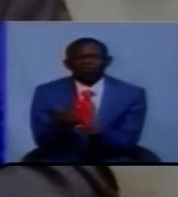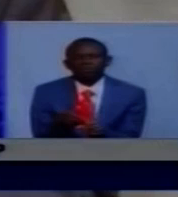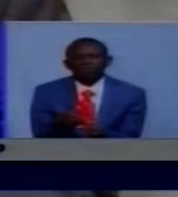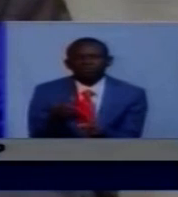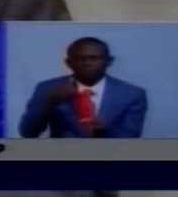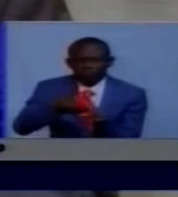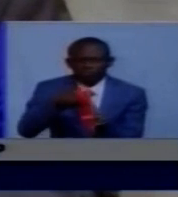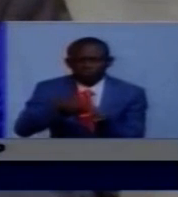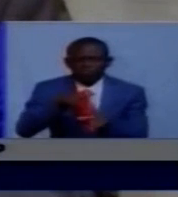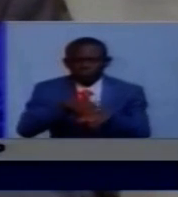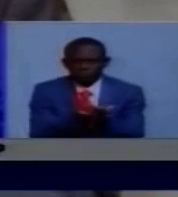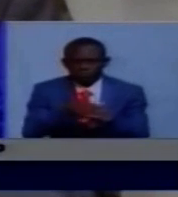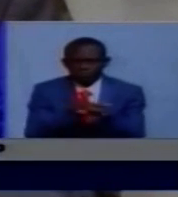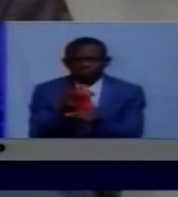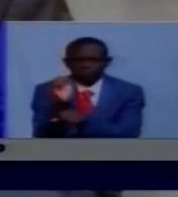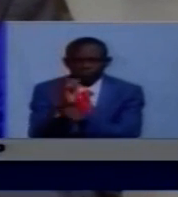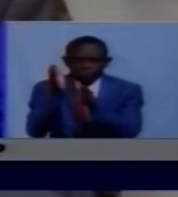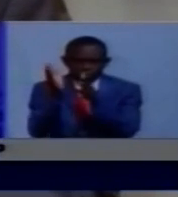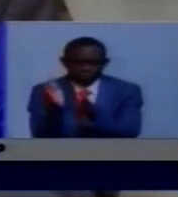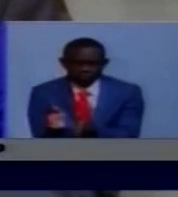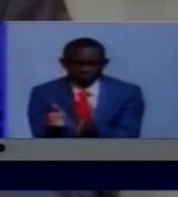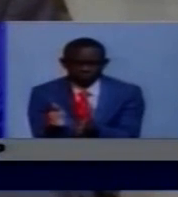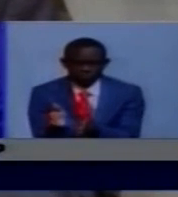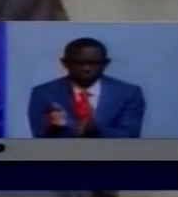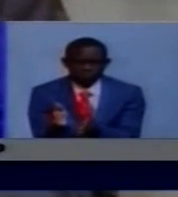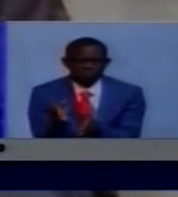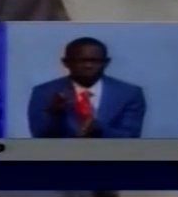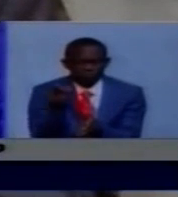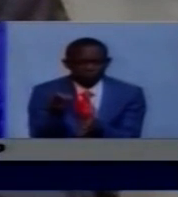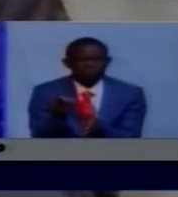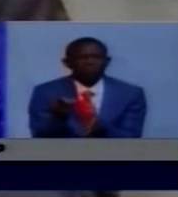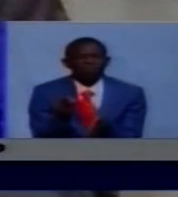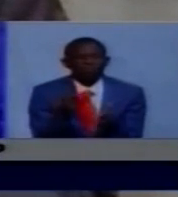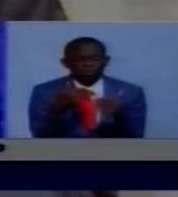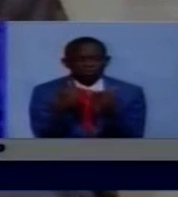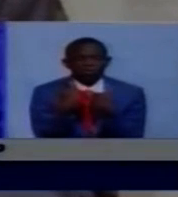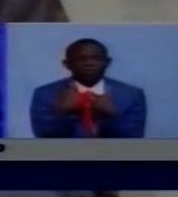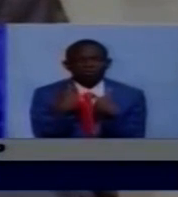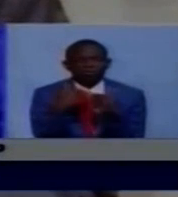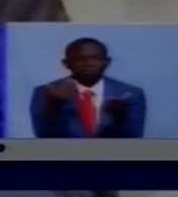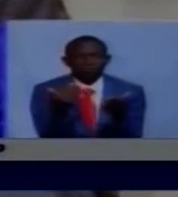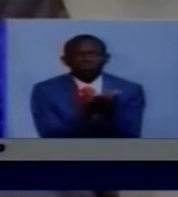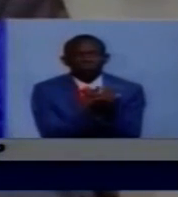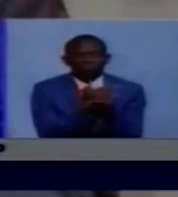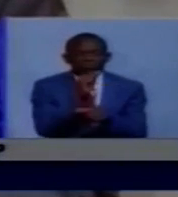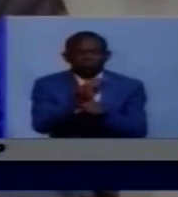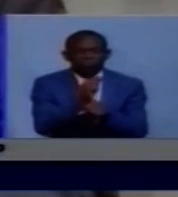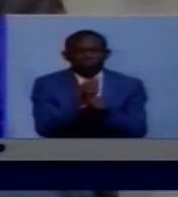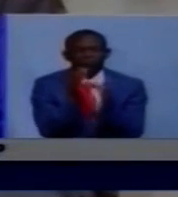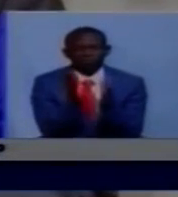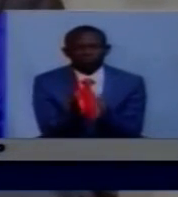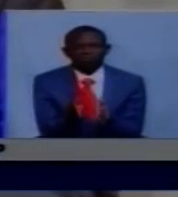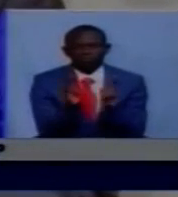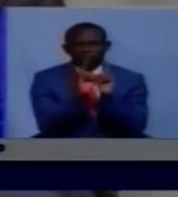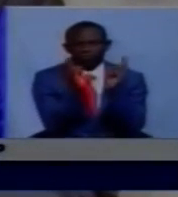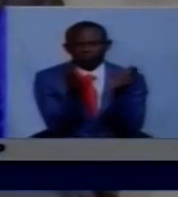issue is we have a new union which has just been registered, I think, a year